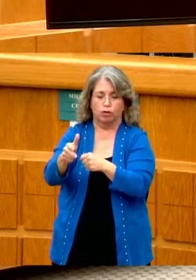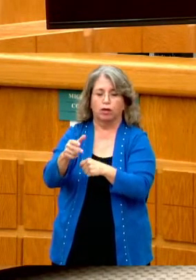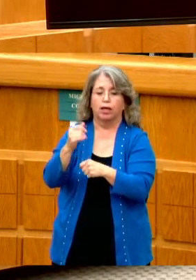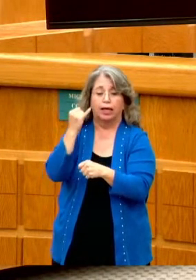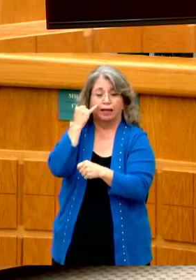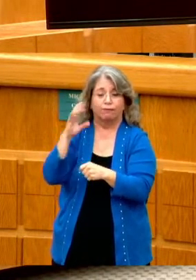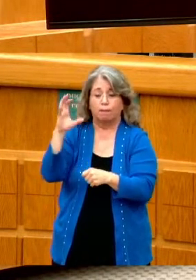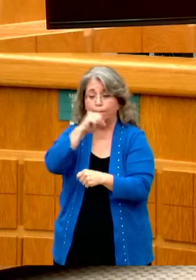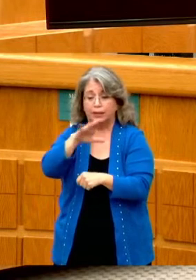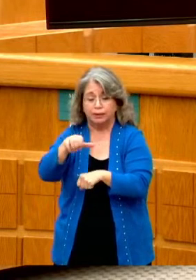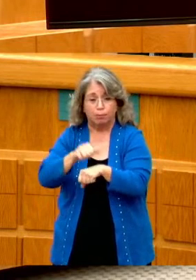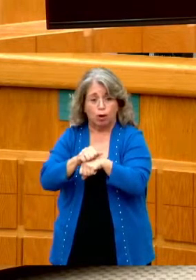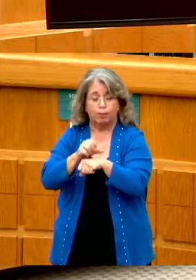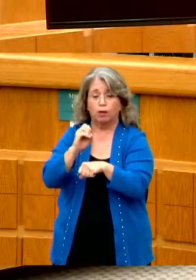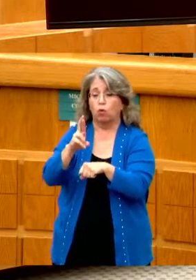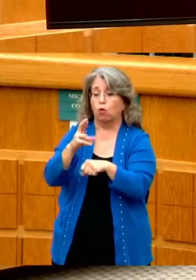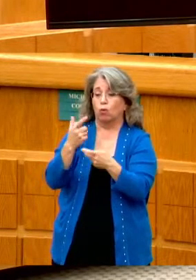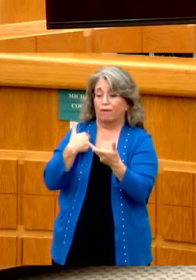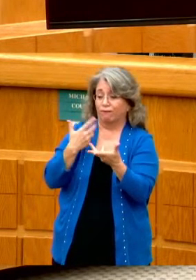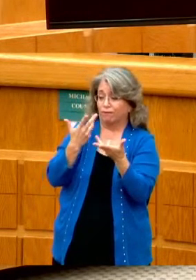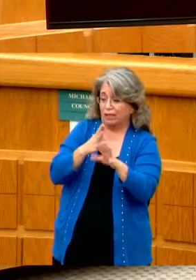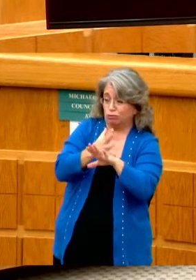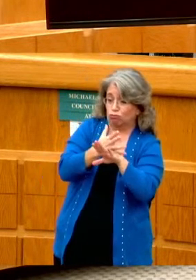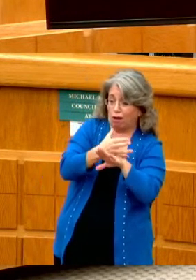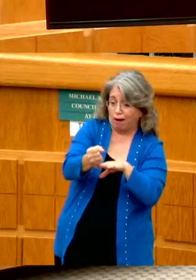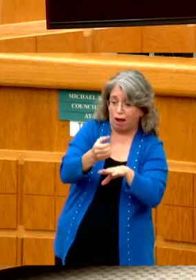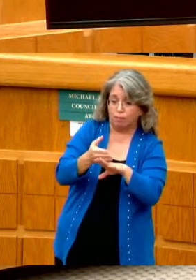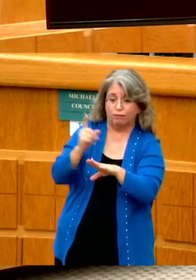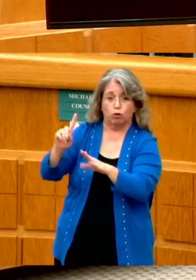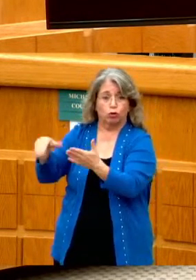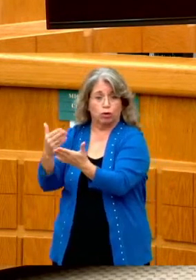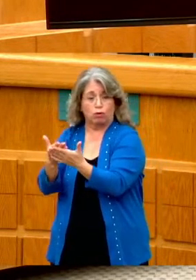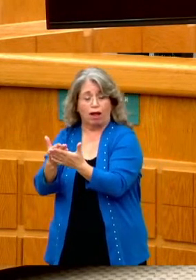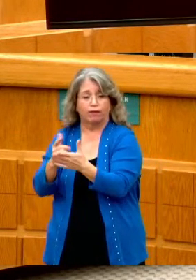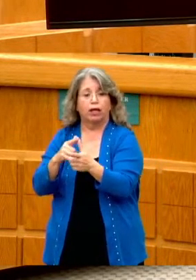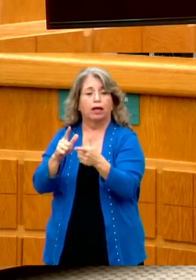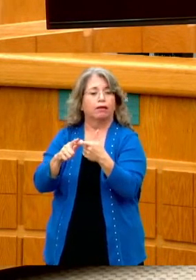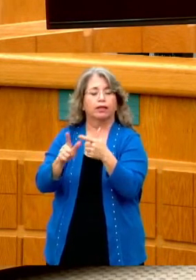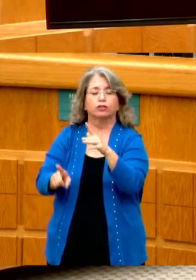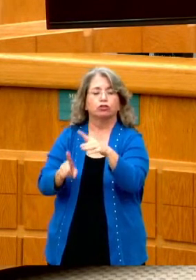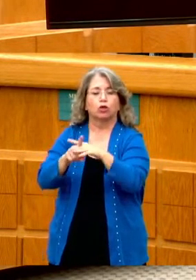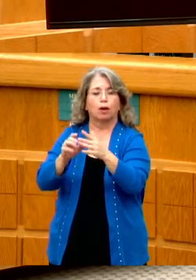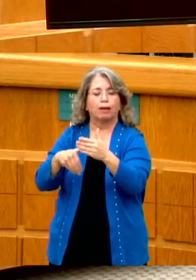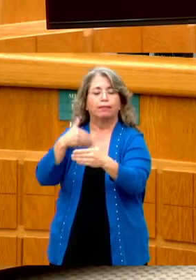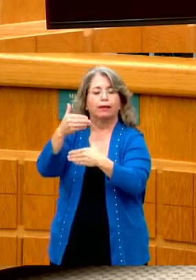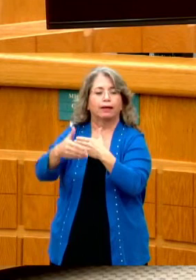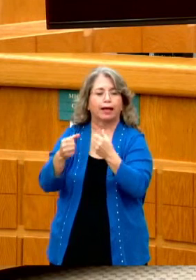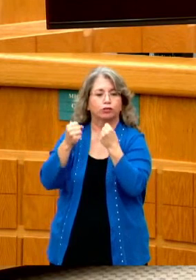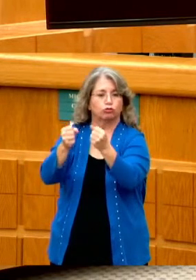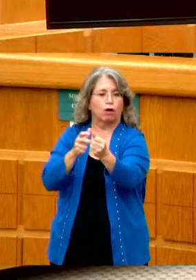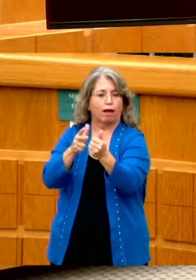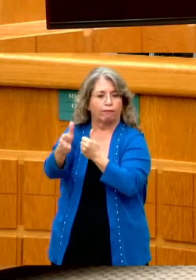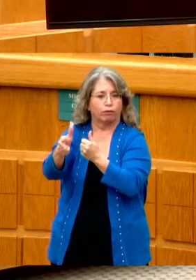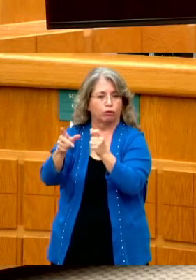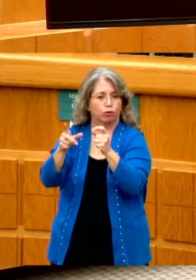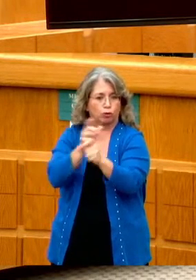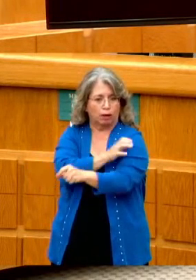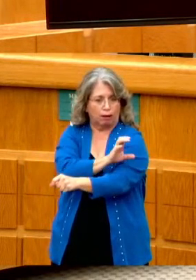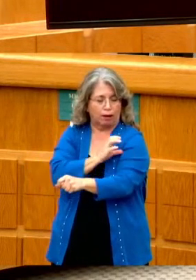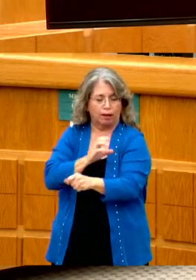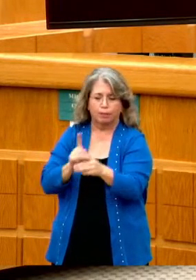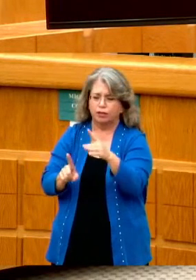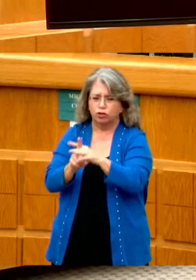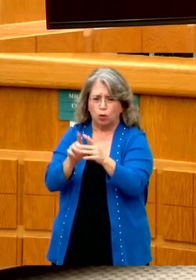arrive to receive your second dose for the drive-thru, come to the next drive-thru clinic. Show up early since vaccines are still